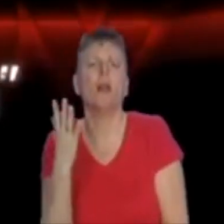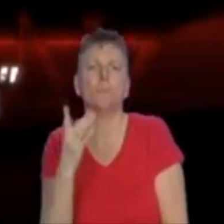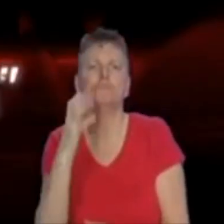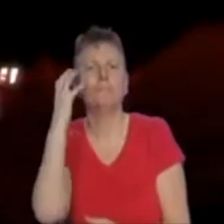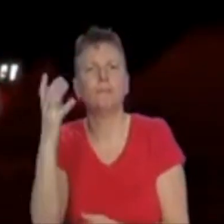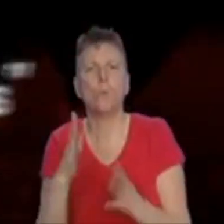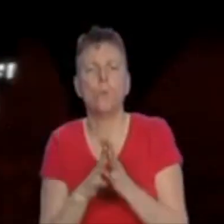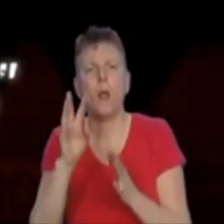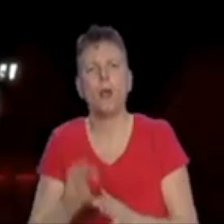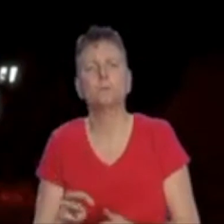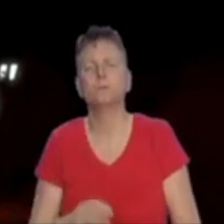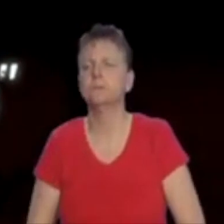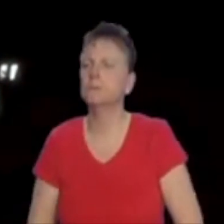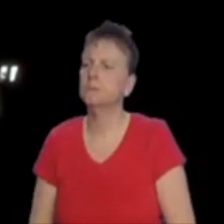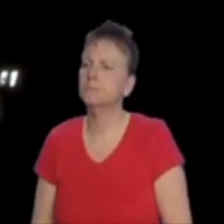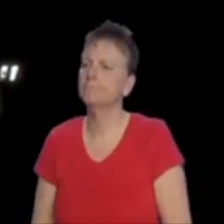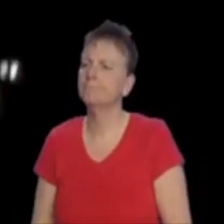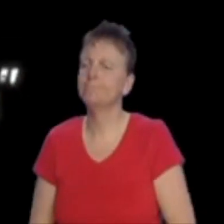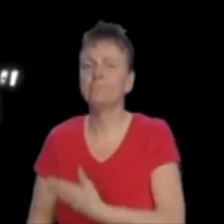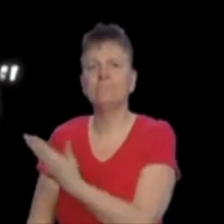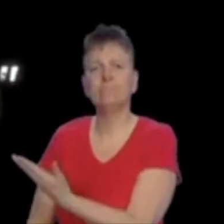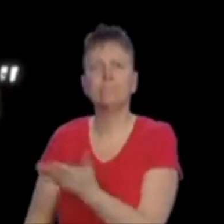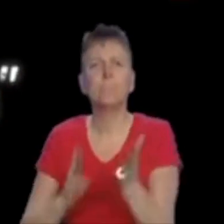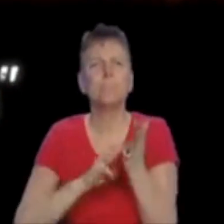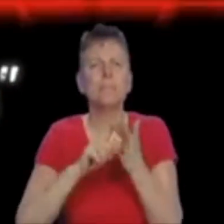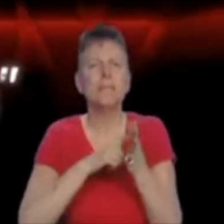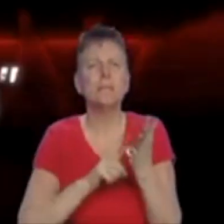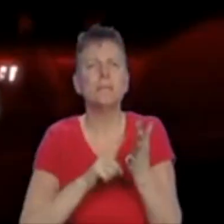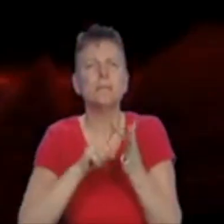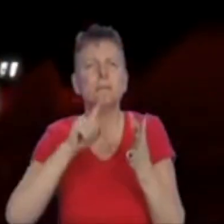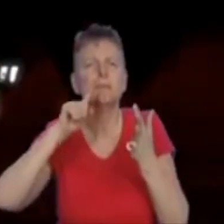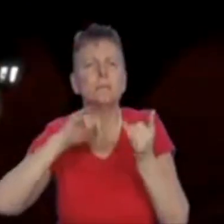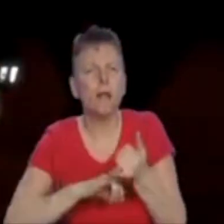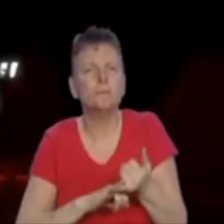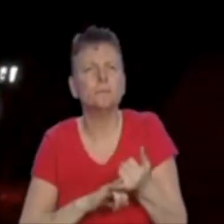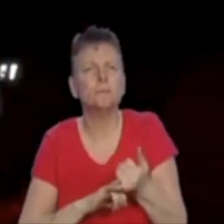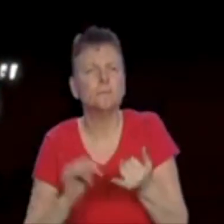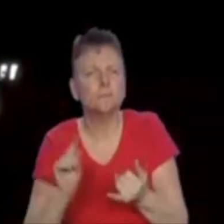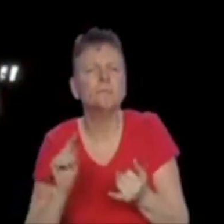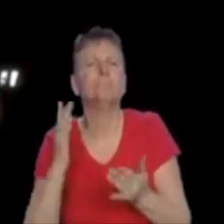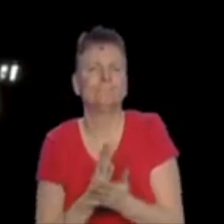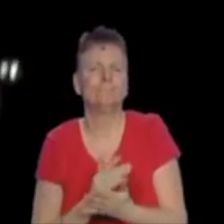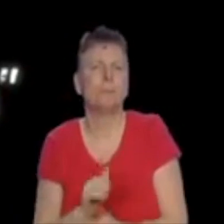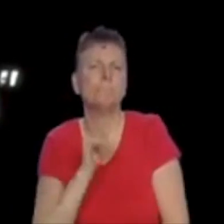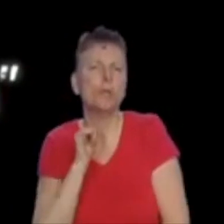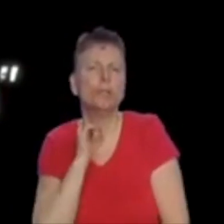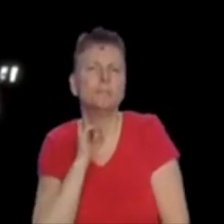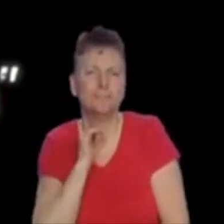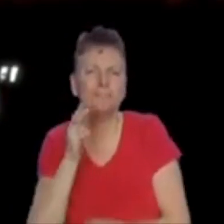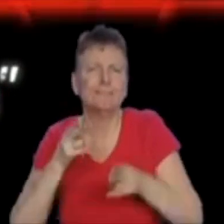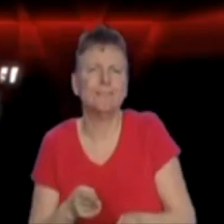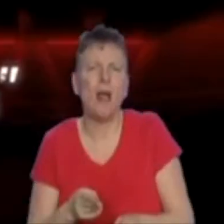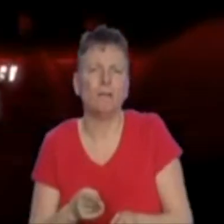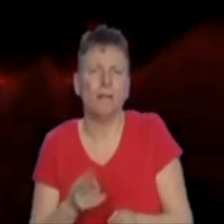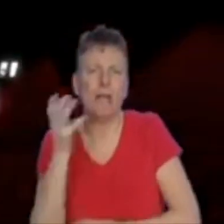Measles. To give someone the measles is to murder them so efficiently that the death appears to be accidental or due to natural causes. The